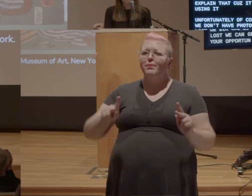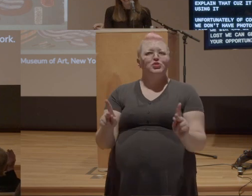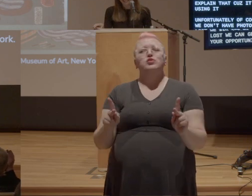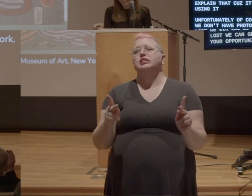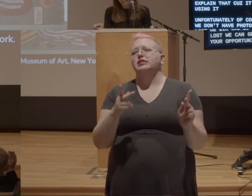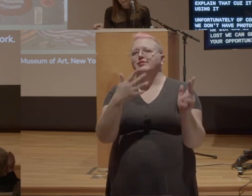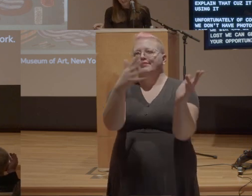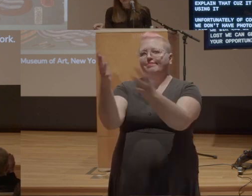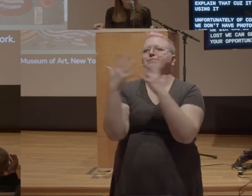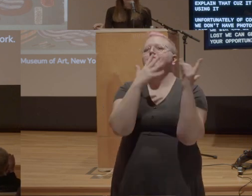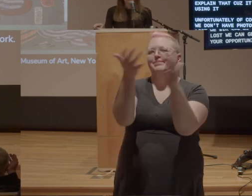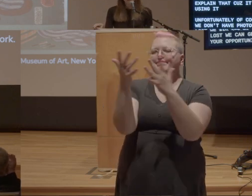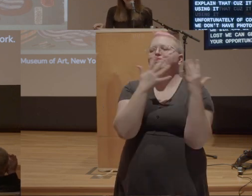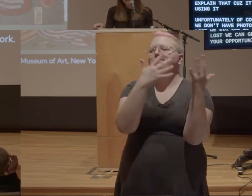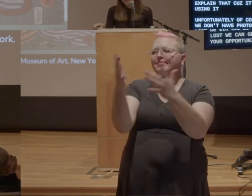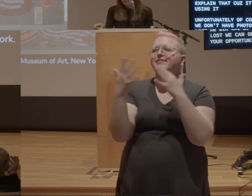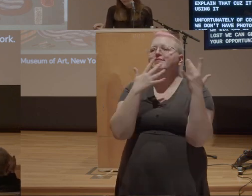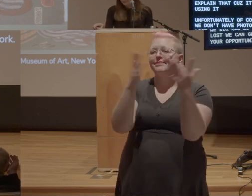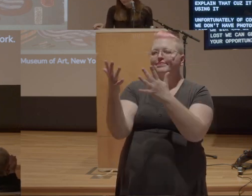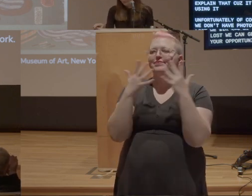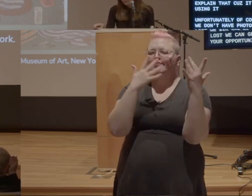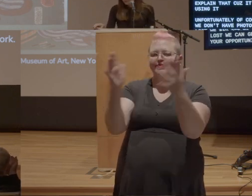that. Thank you.